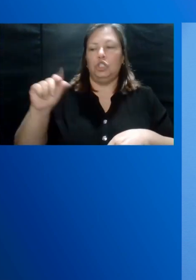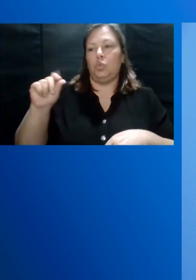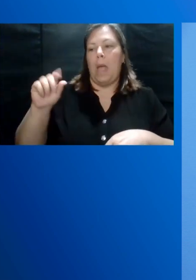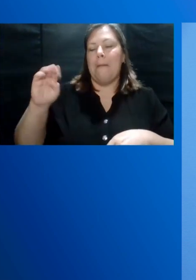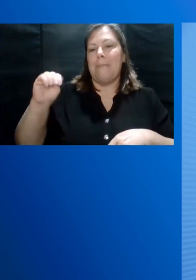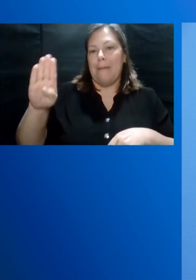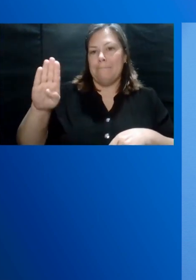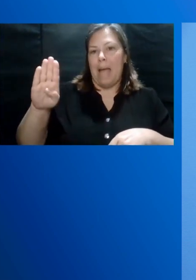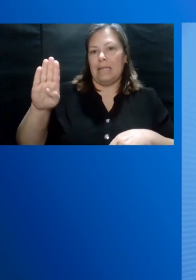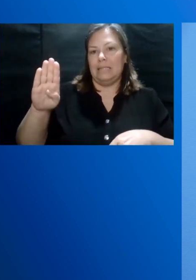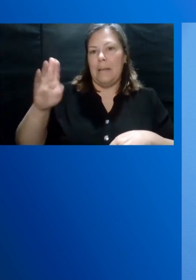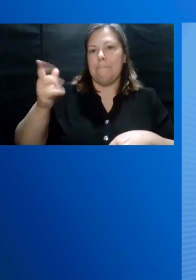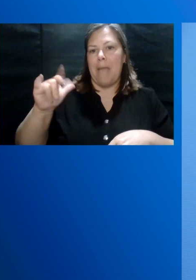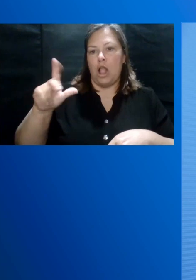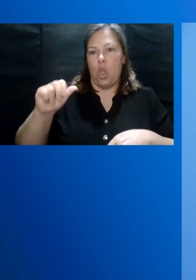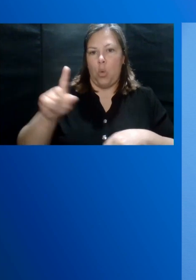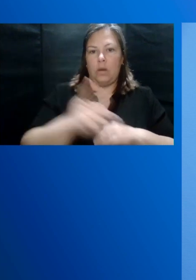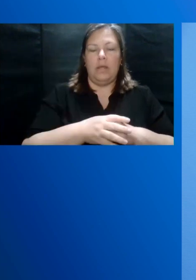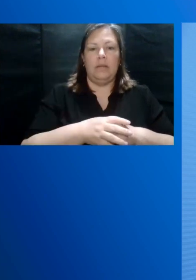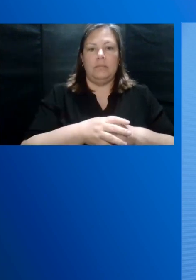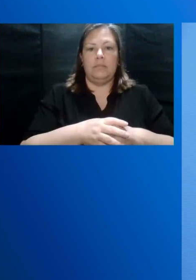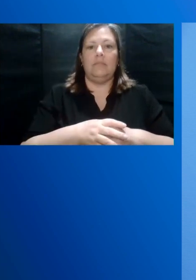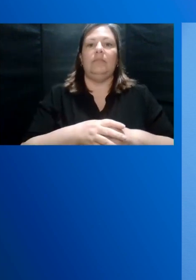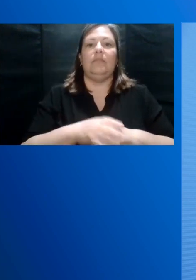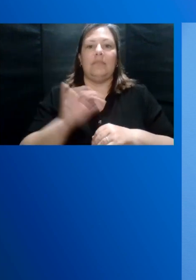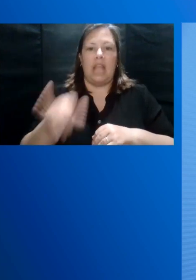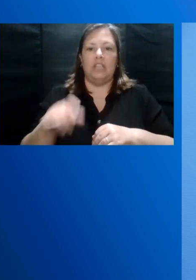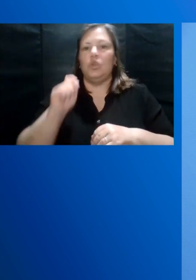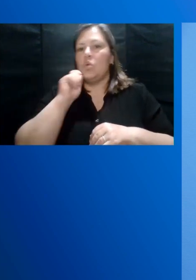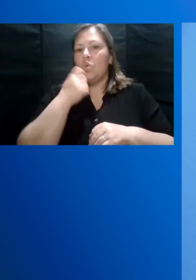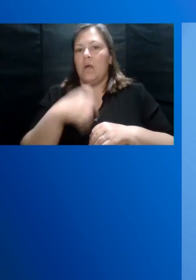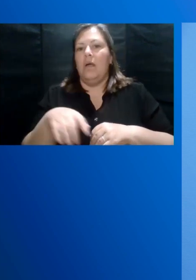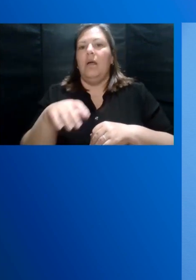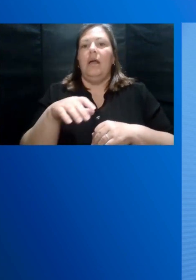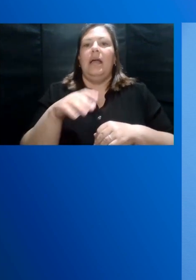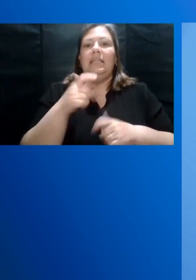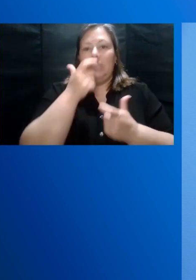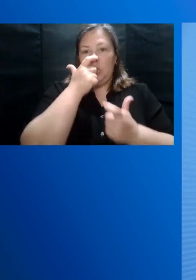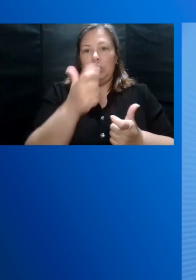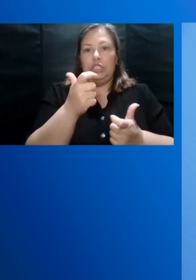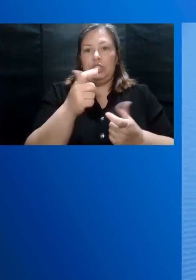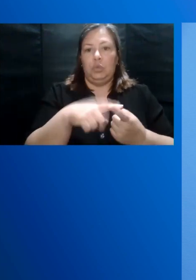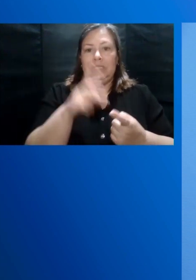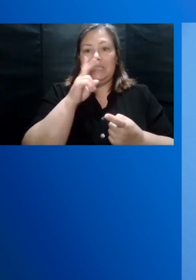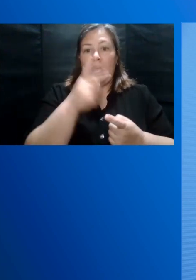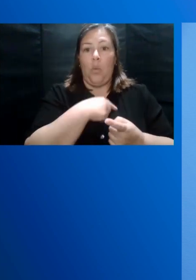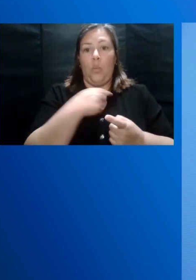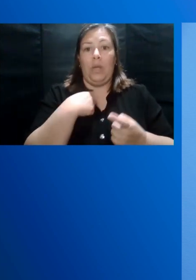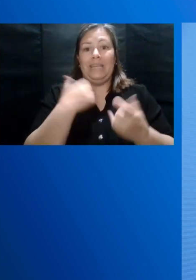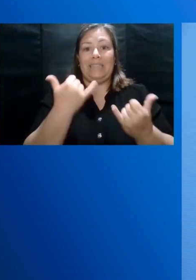It's fantastic. Ben, really good work here. It's interesting to see. I mean, we're getting to where we can edit